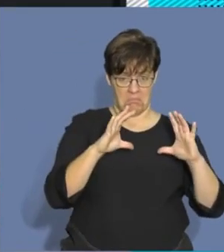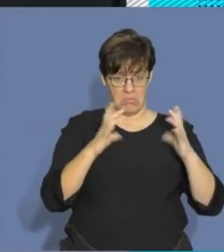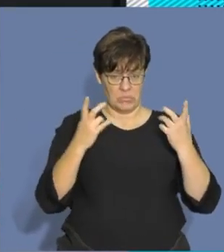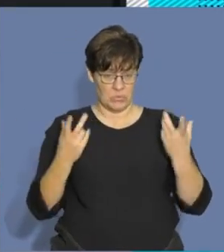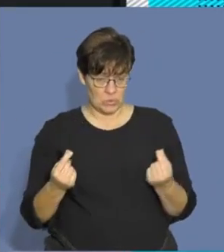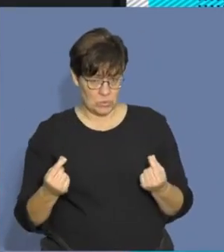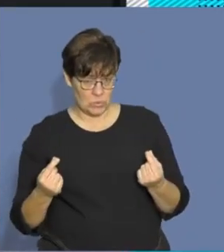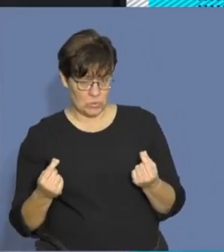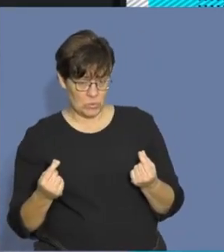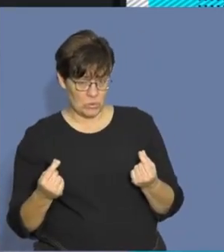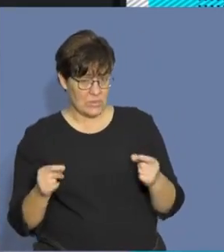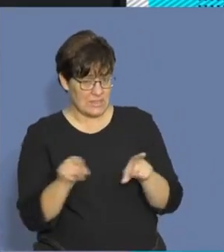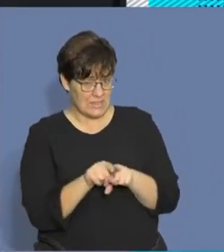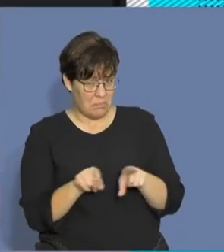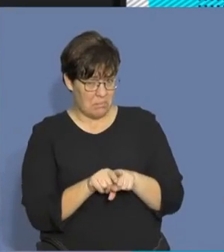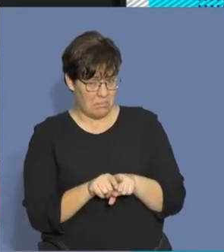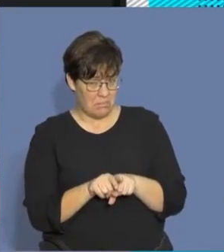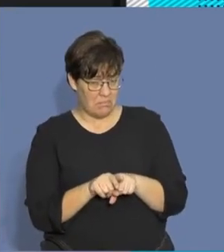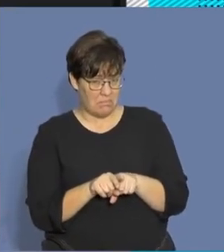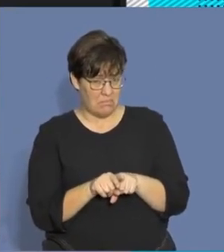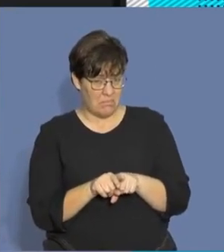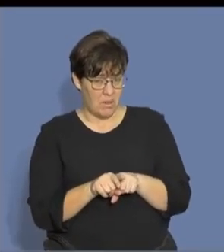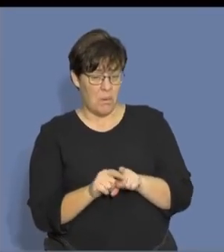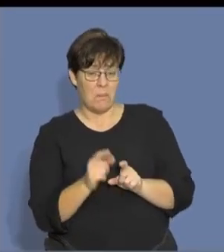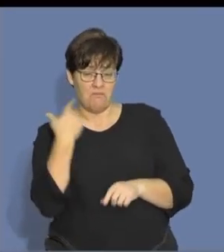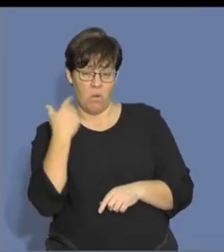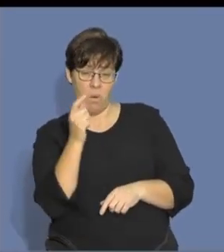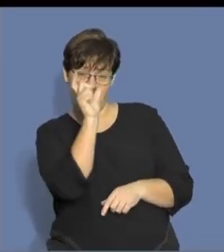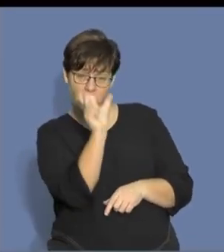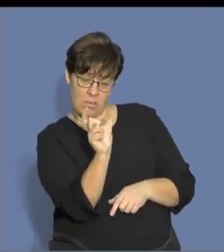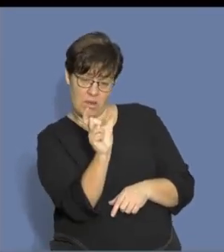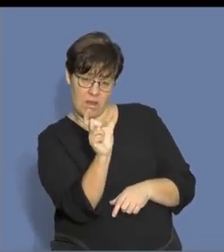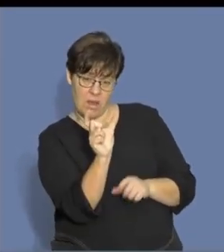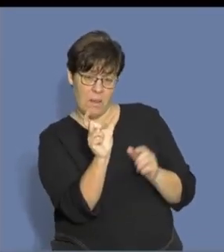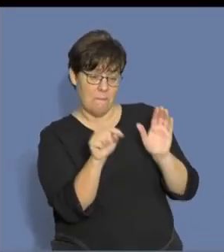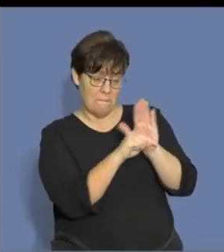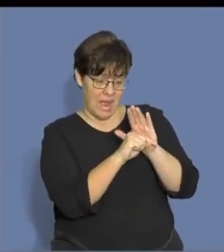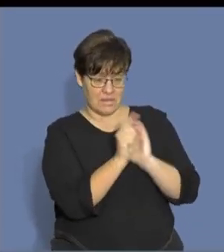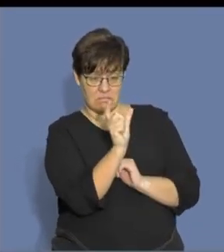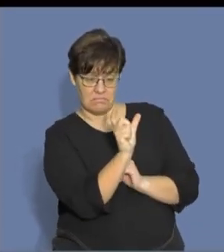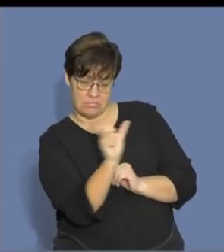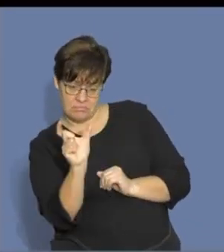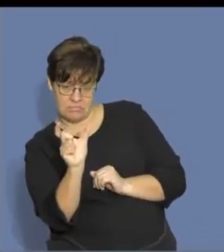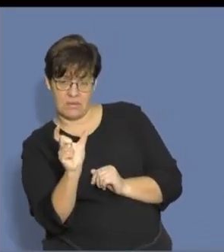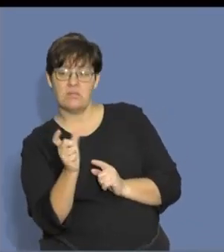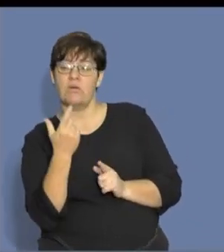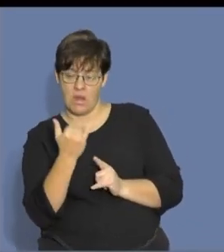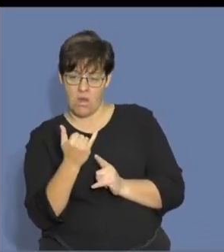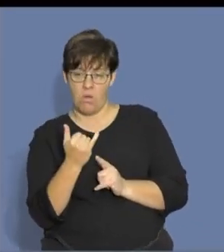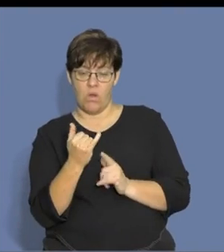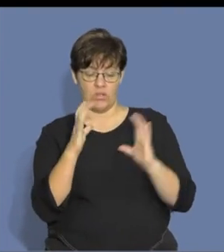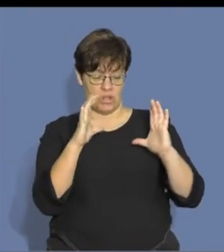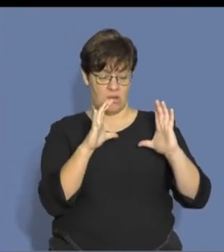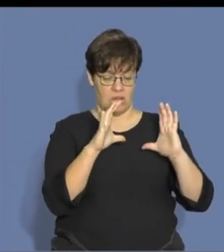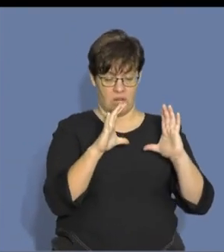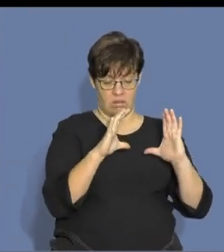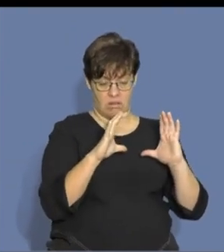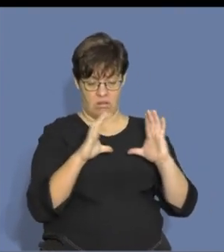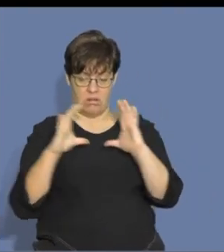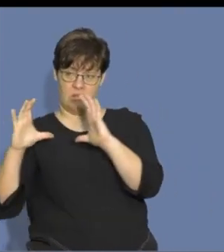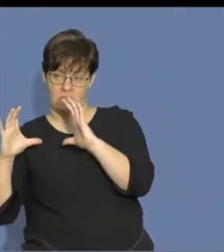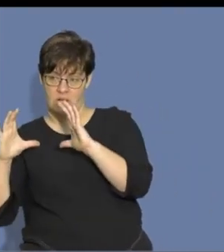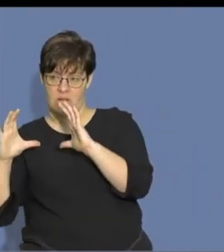did, what that minus 1 did to the parabola. What this is going to do is it's going to shift my whole circle to